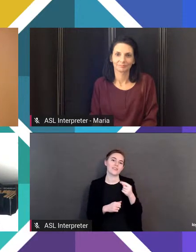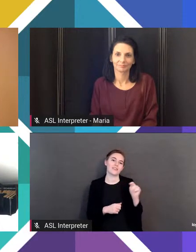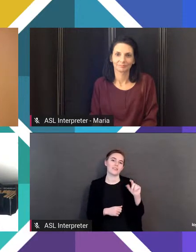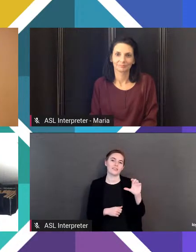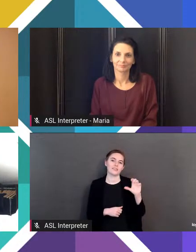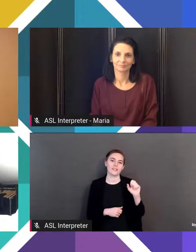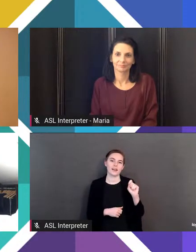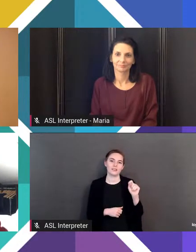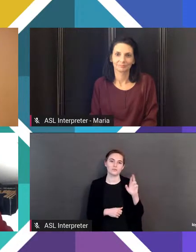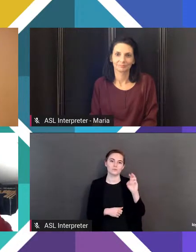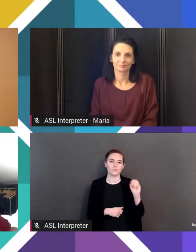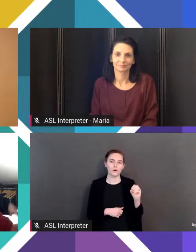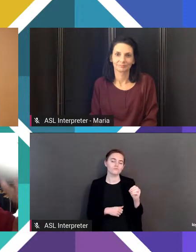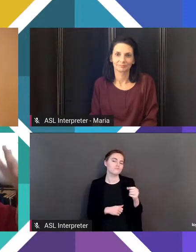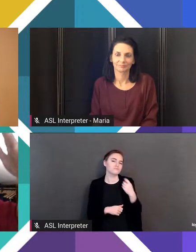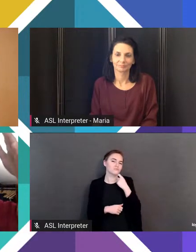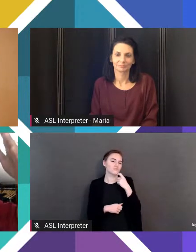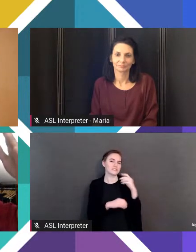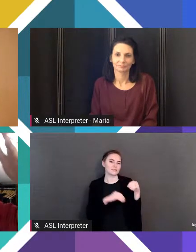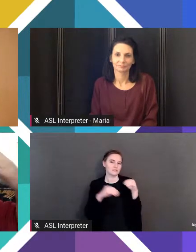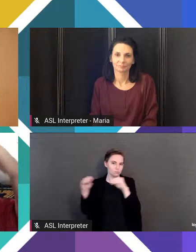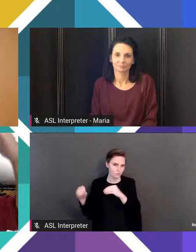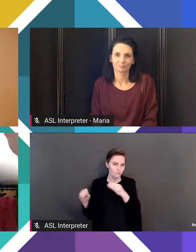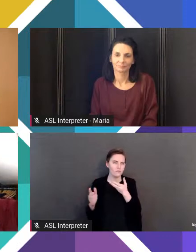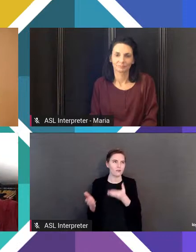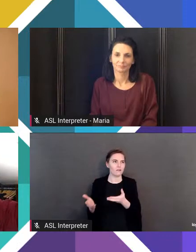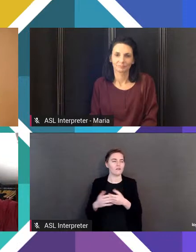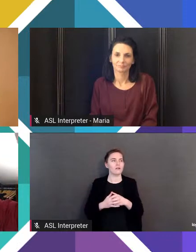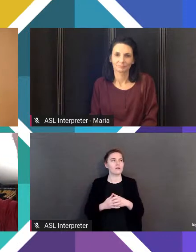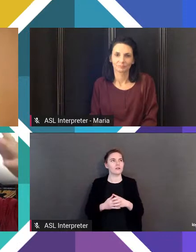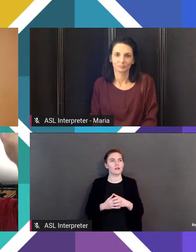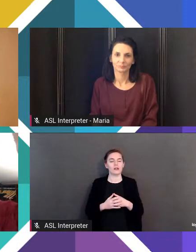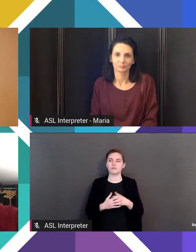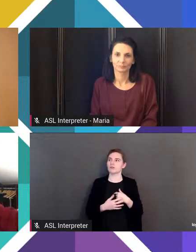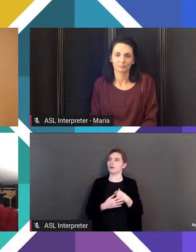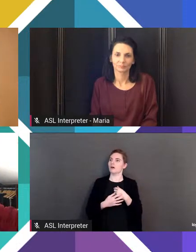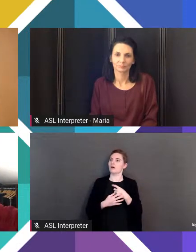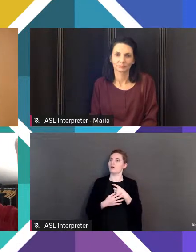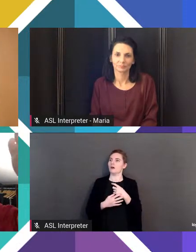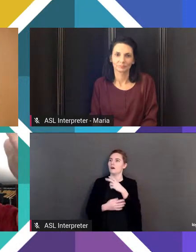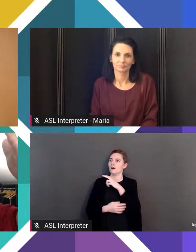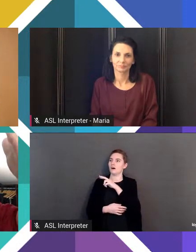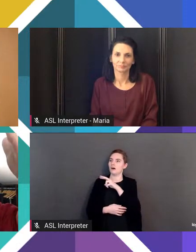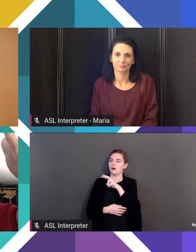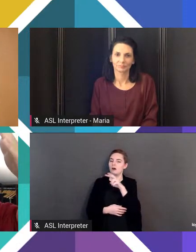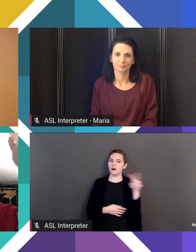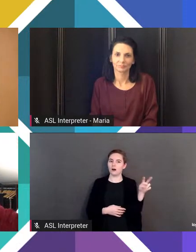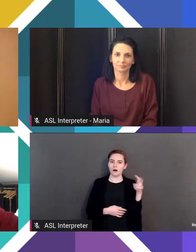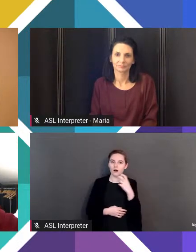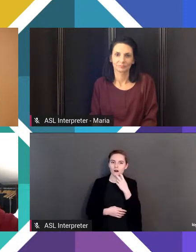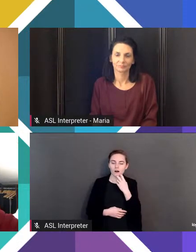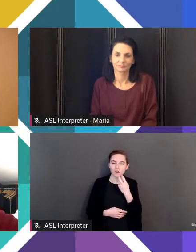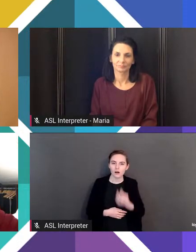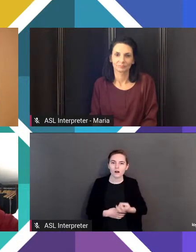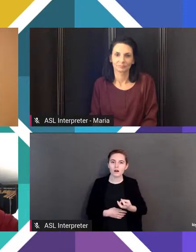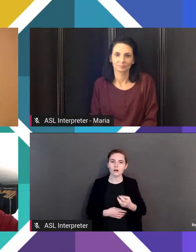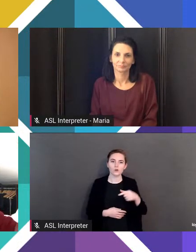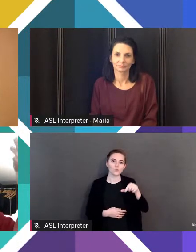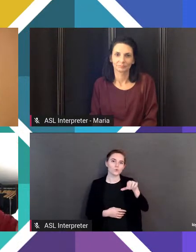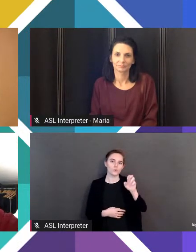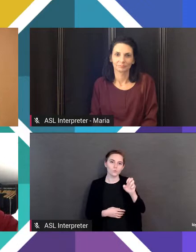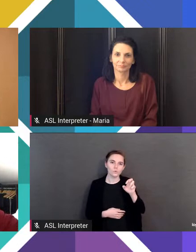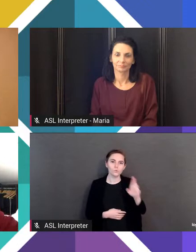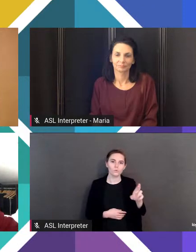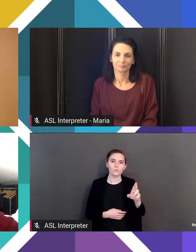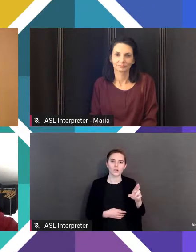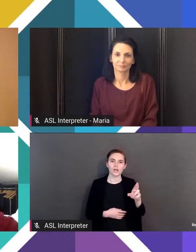there, and like seeing queerness so liberated and so celebrated in this space and